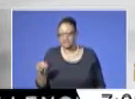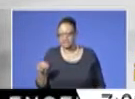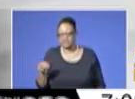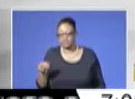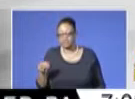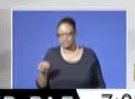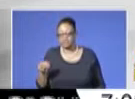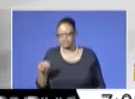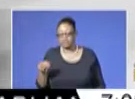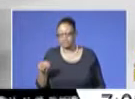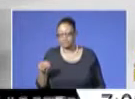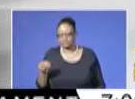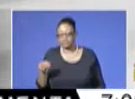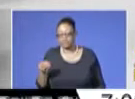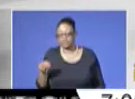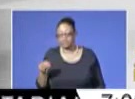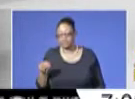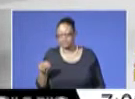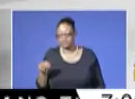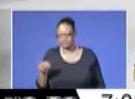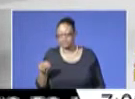so